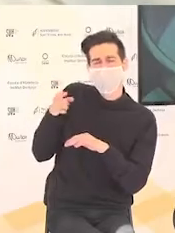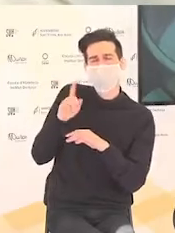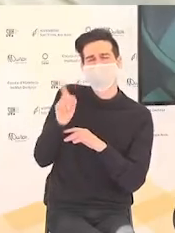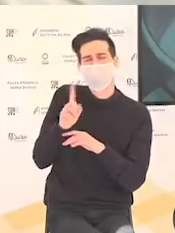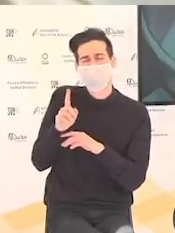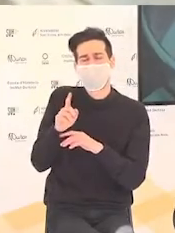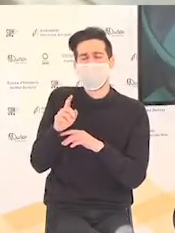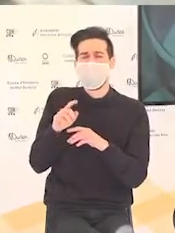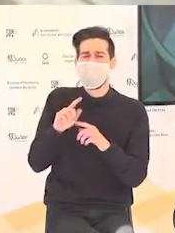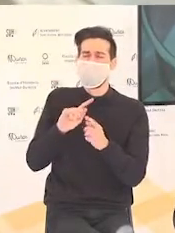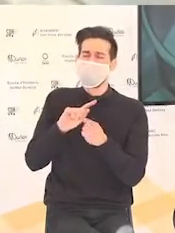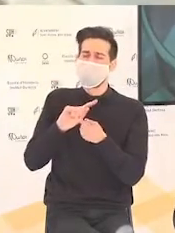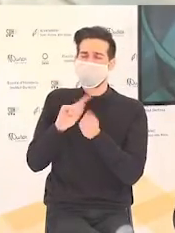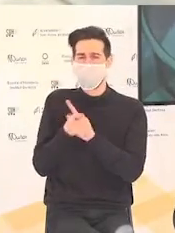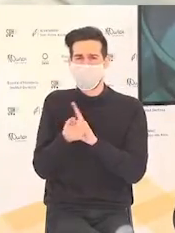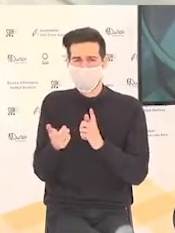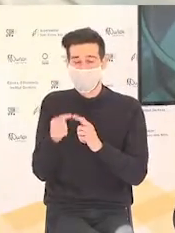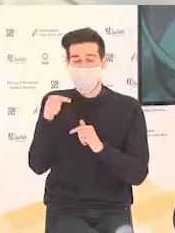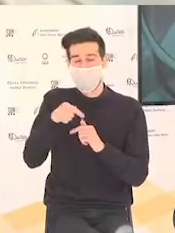ligero.